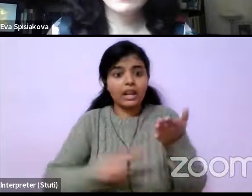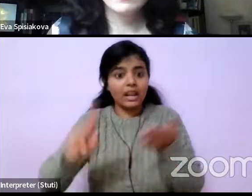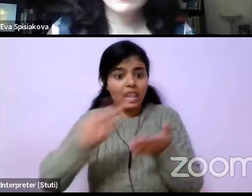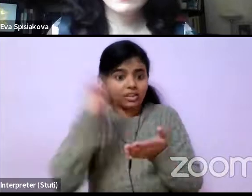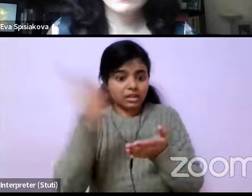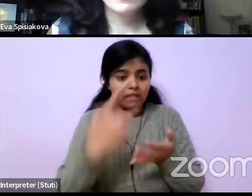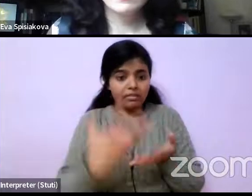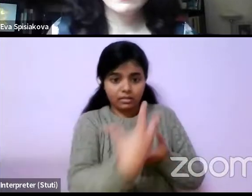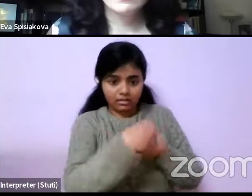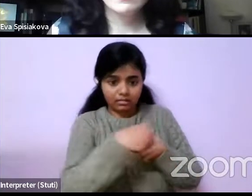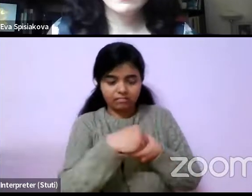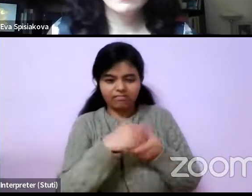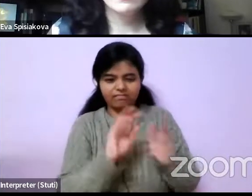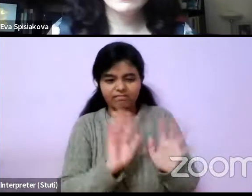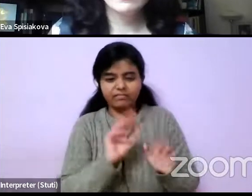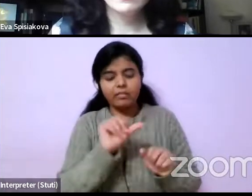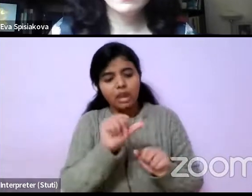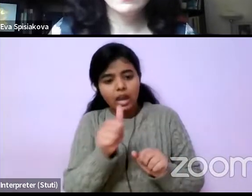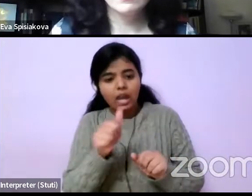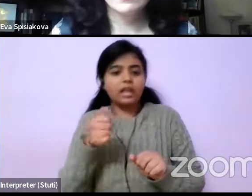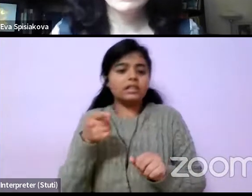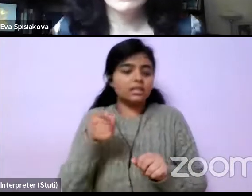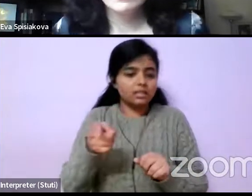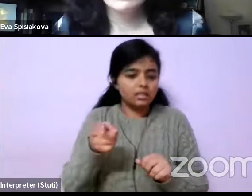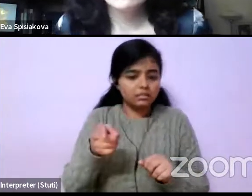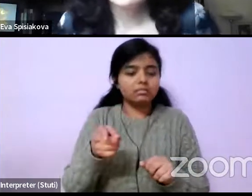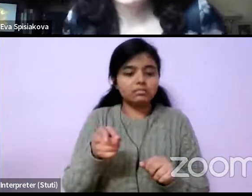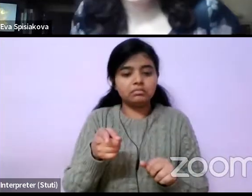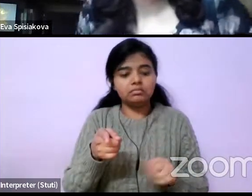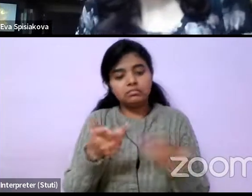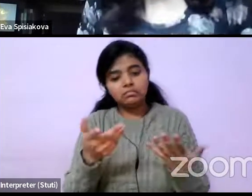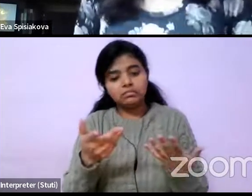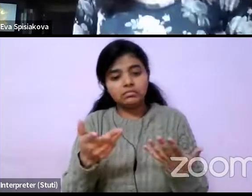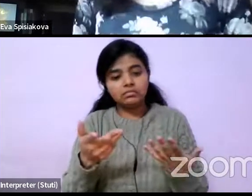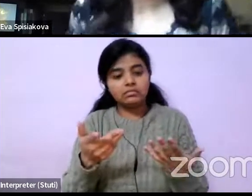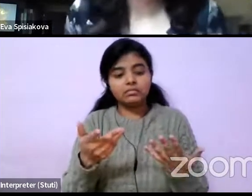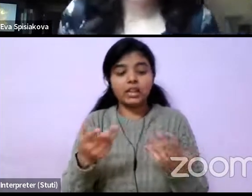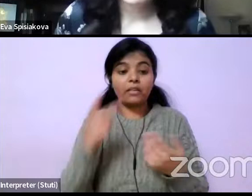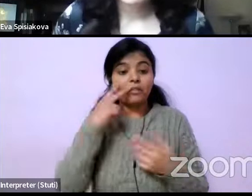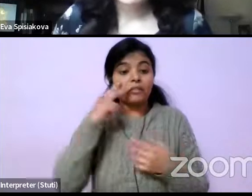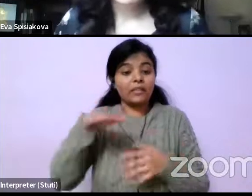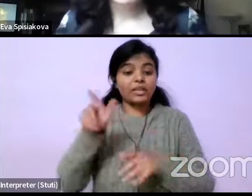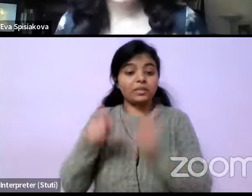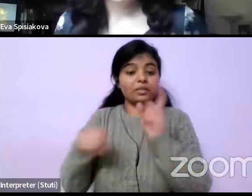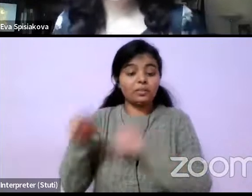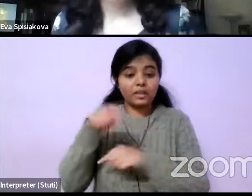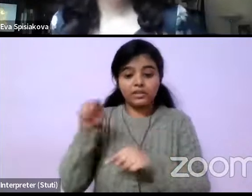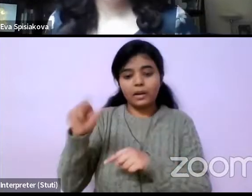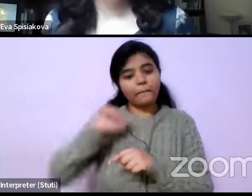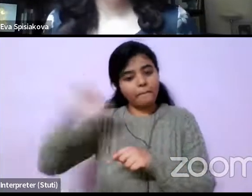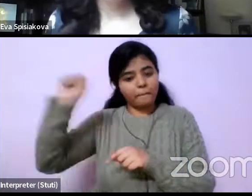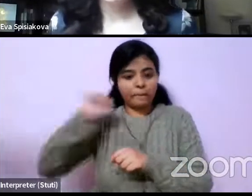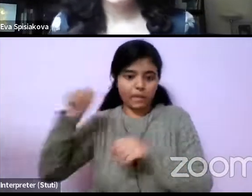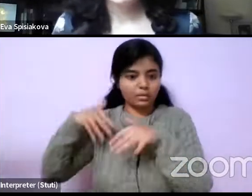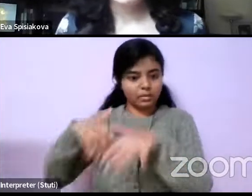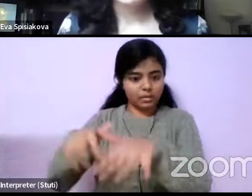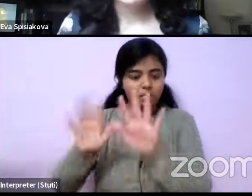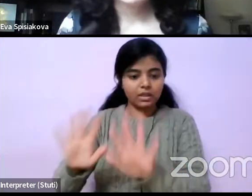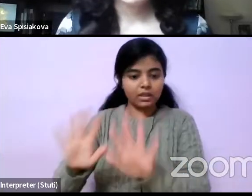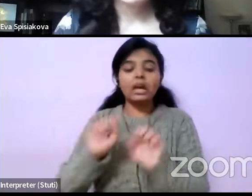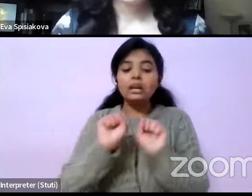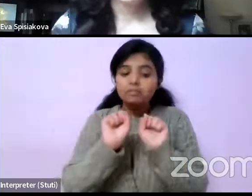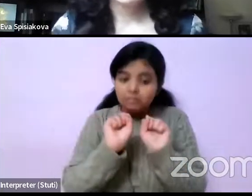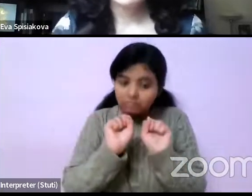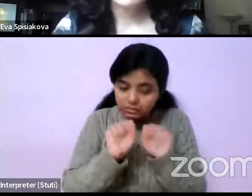also, these things are becoming very, in a way, they visually impaired, they've been, protesting it. But these days, yes, we